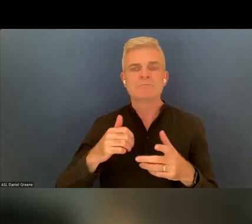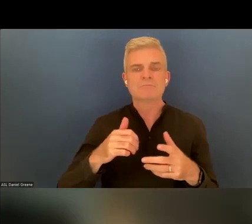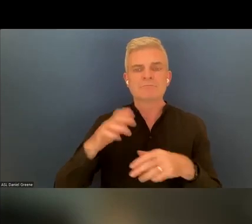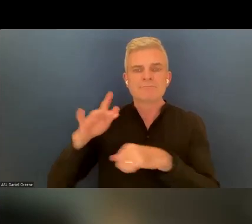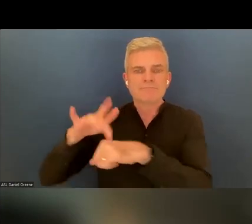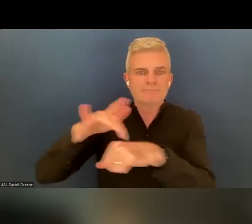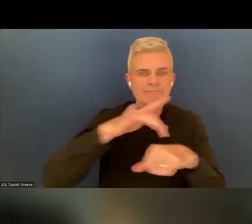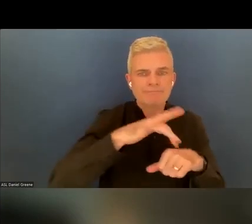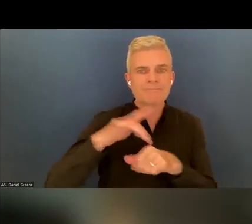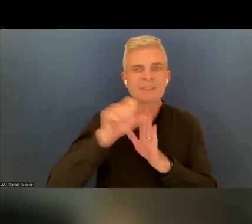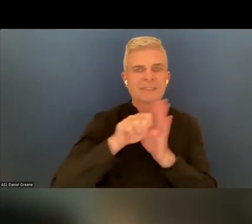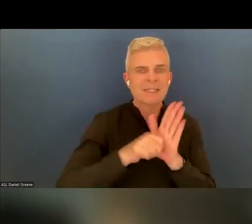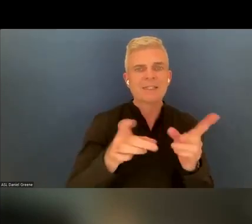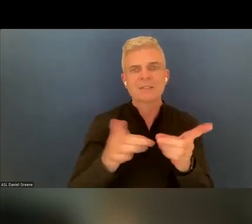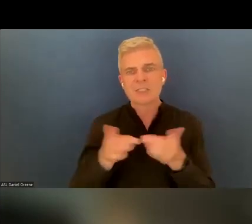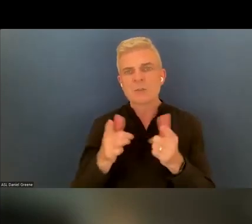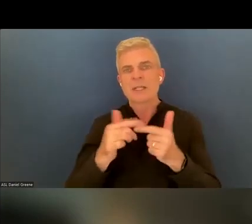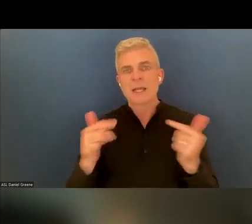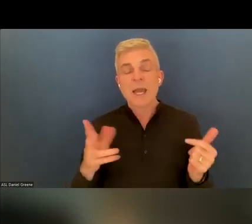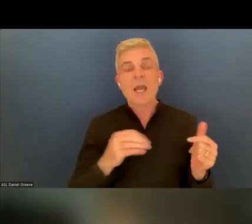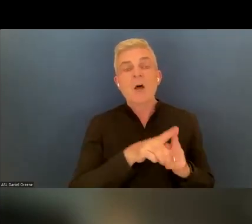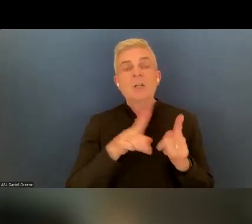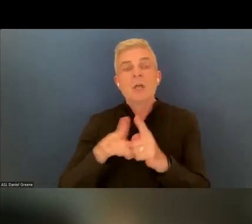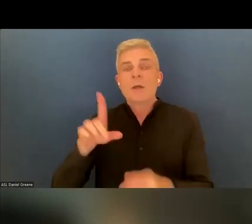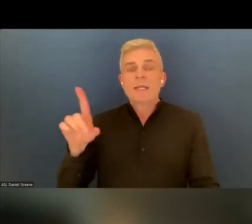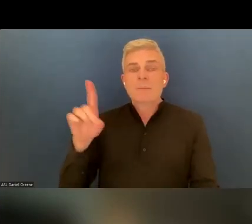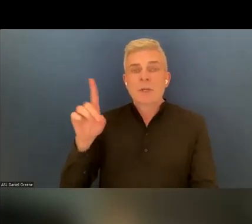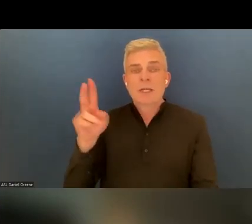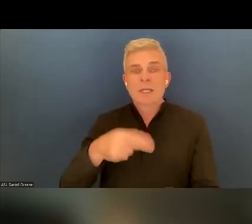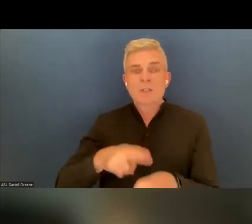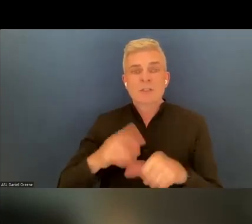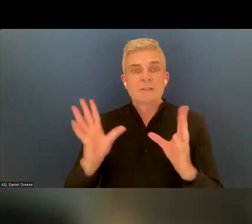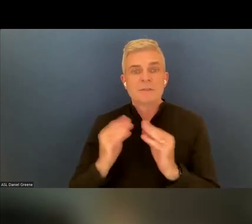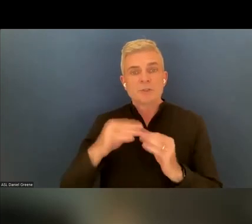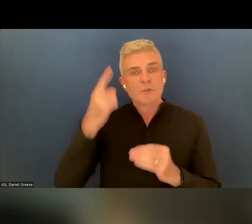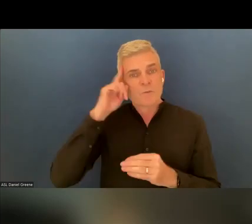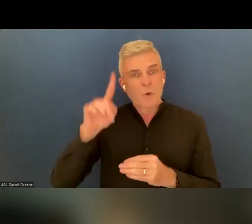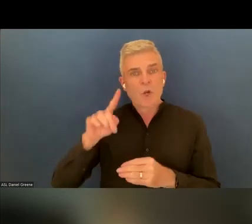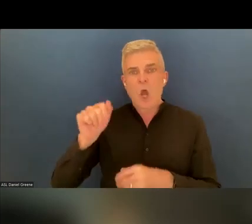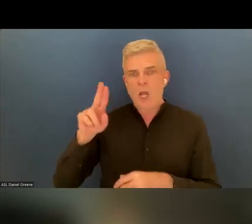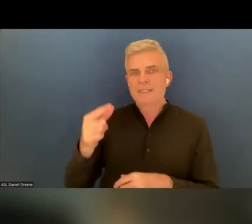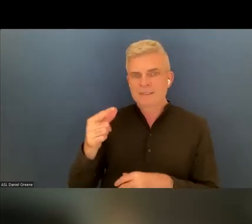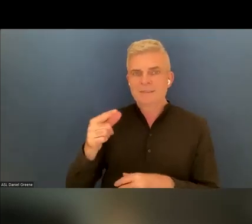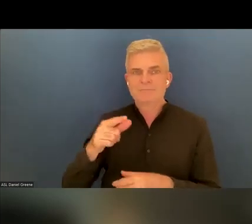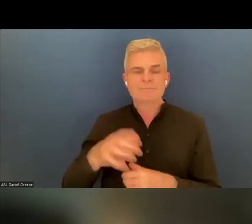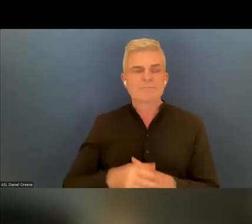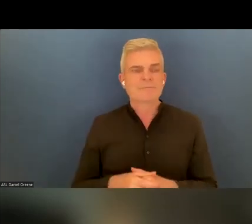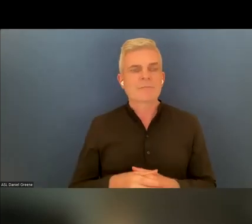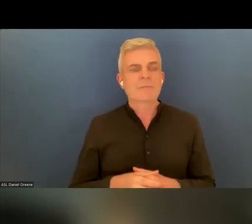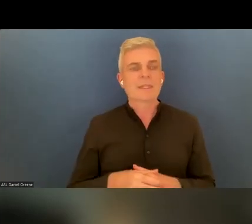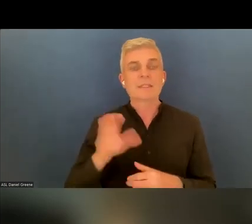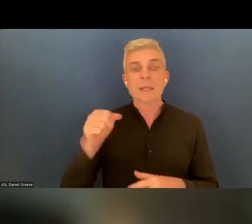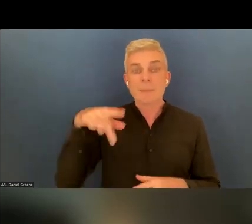there's also the Democratic National Convention for the presidential election in August. September, they will come back, and on the